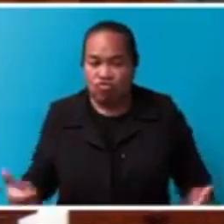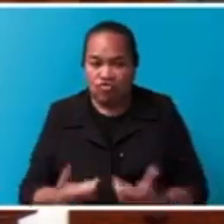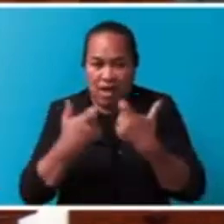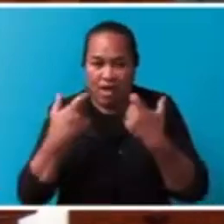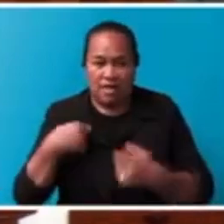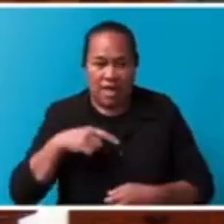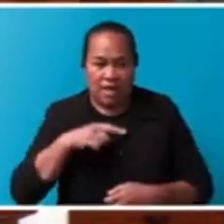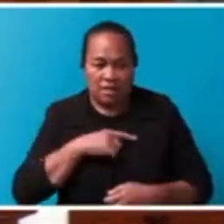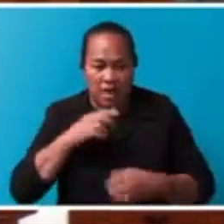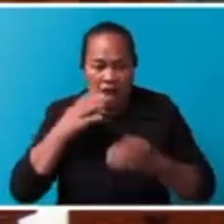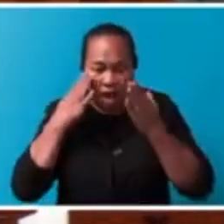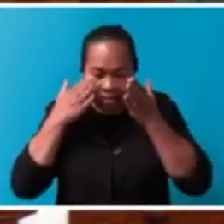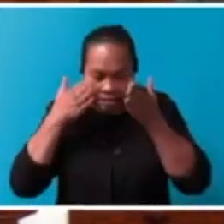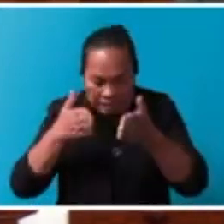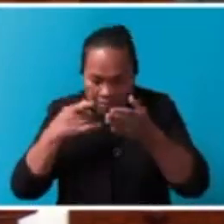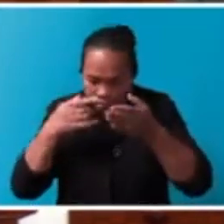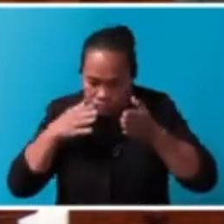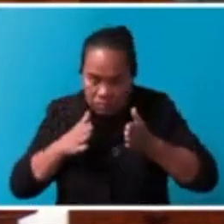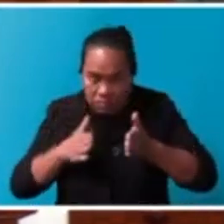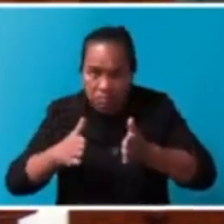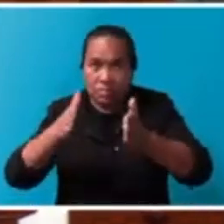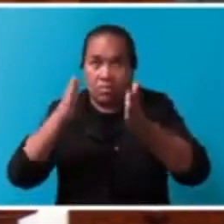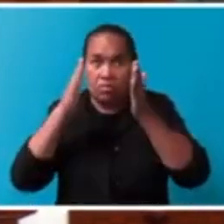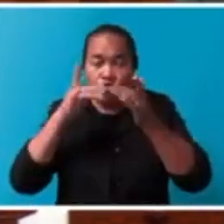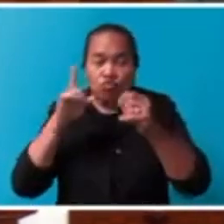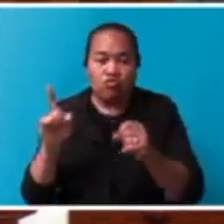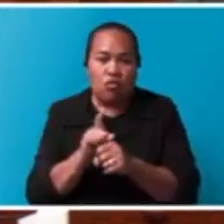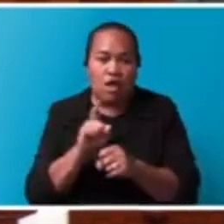our sight high and create a Fiji